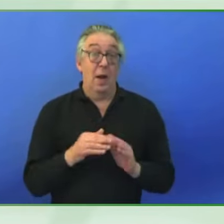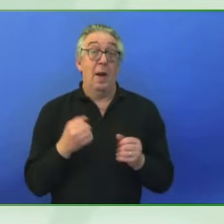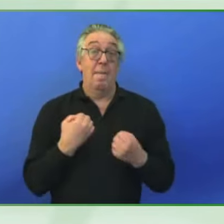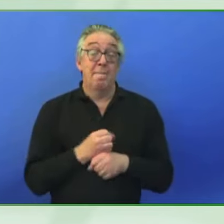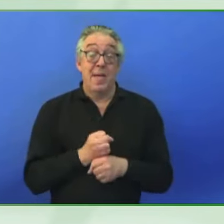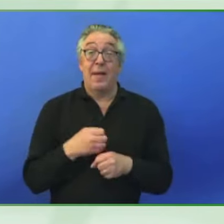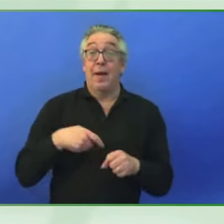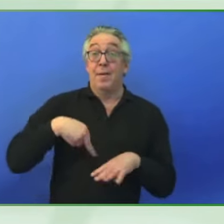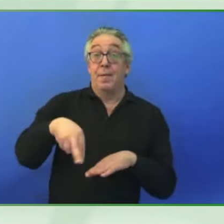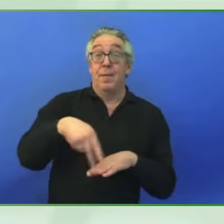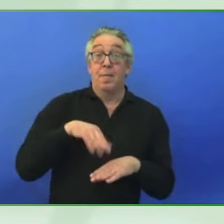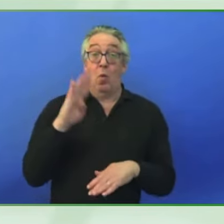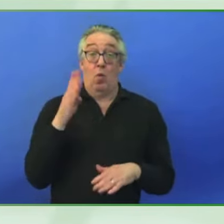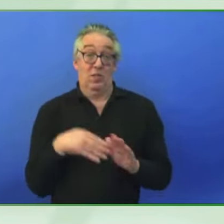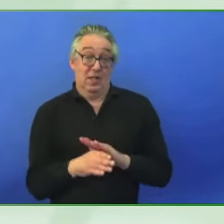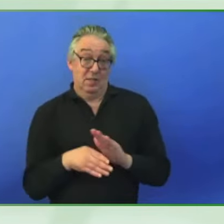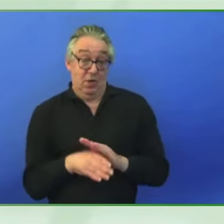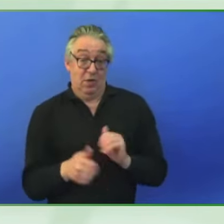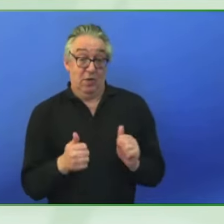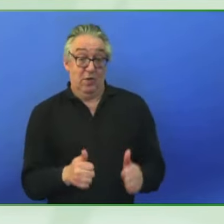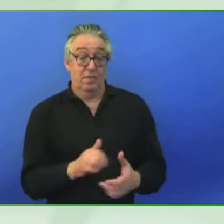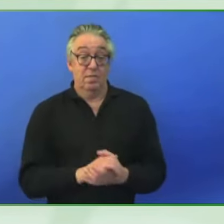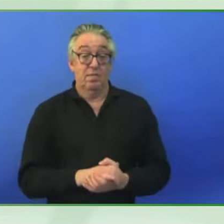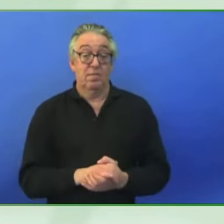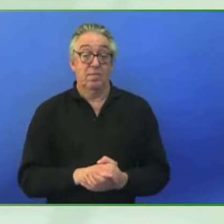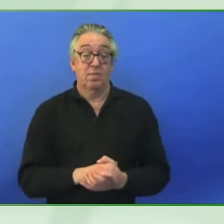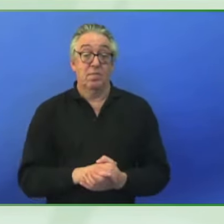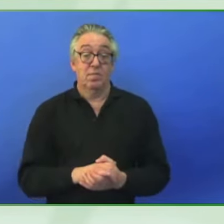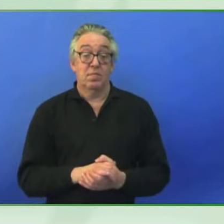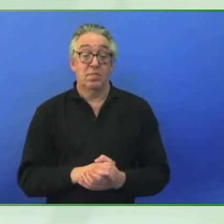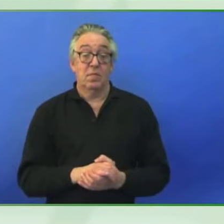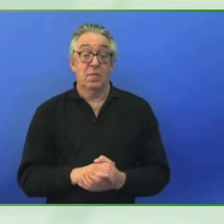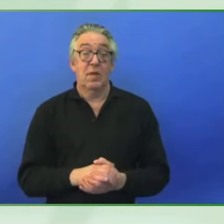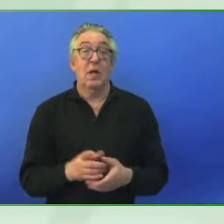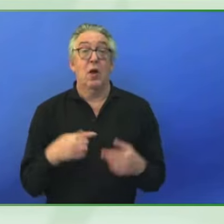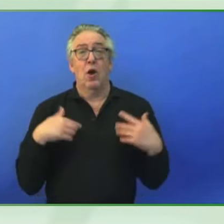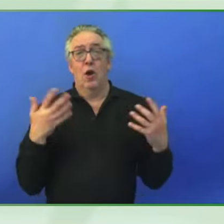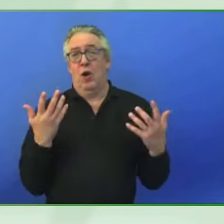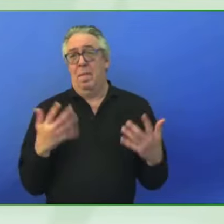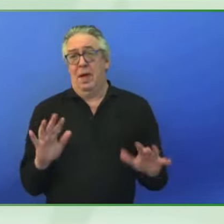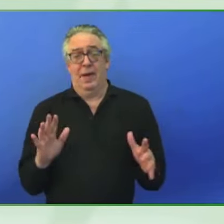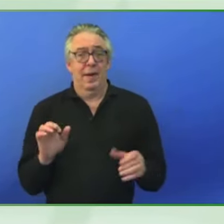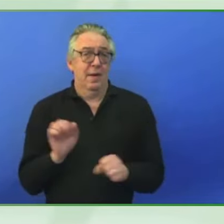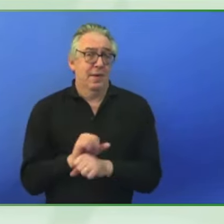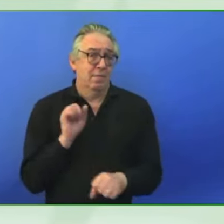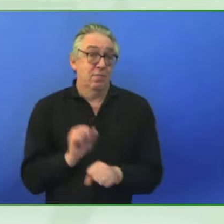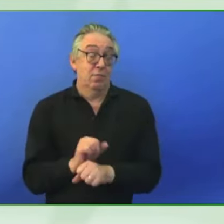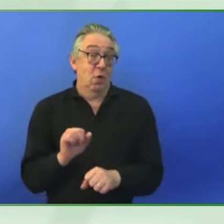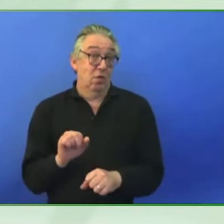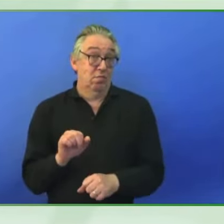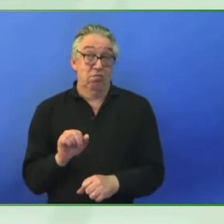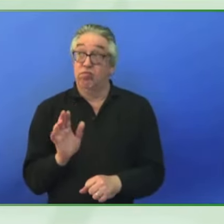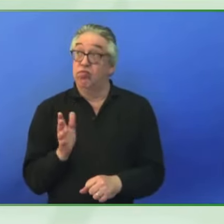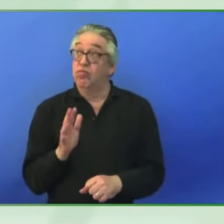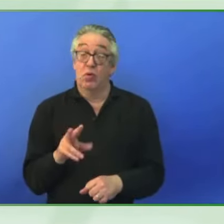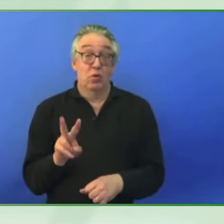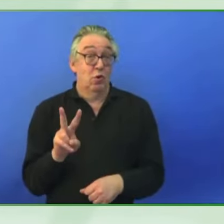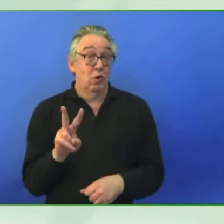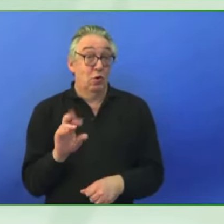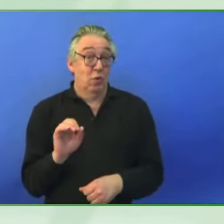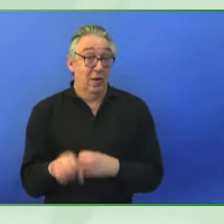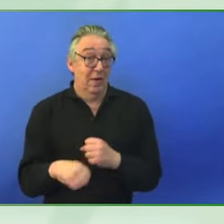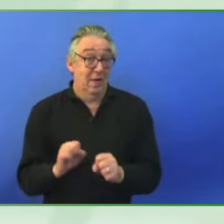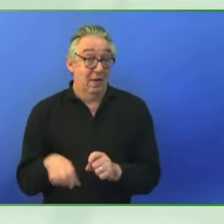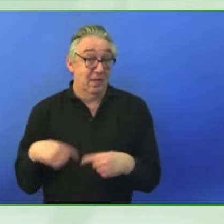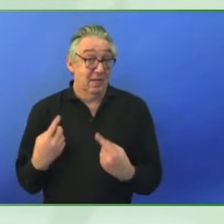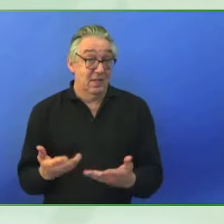been working on accessibility, inclusion, and technology for nearly 20 years now. And I think this